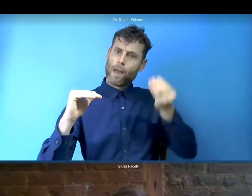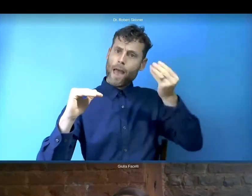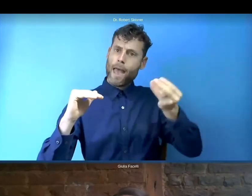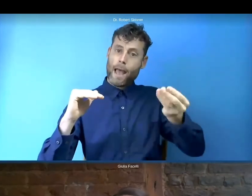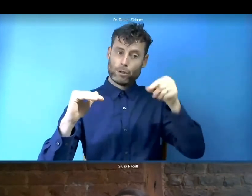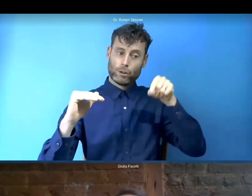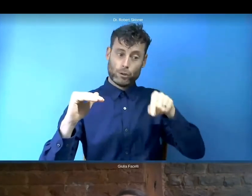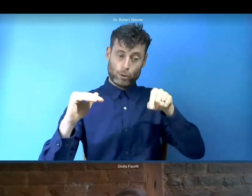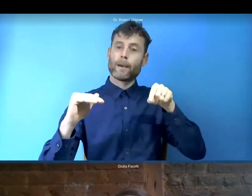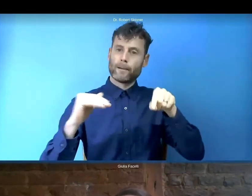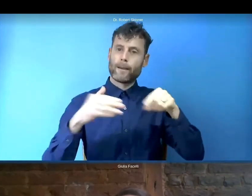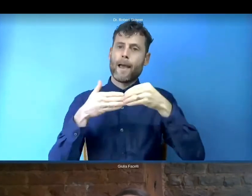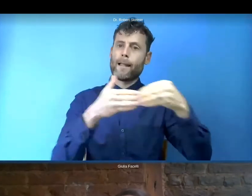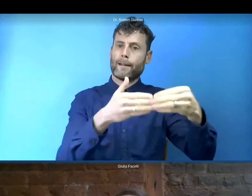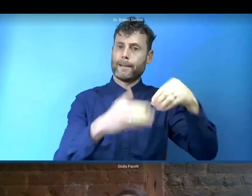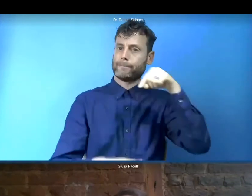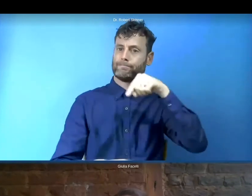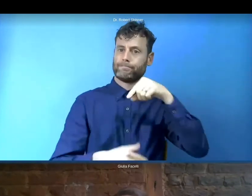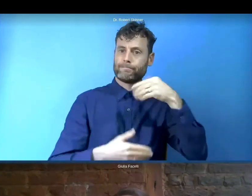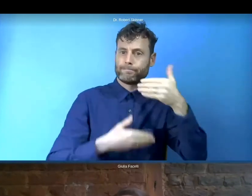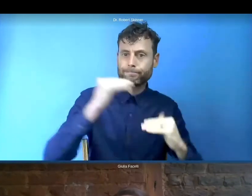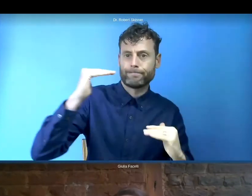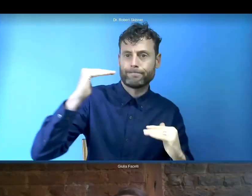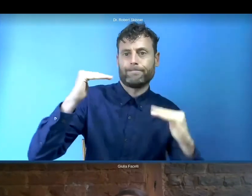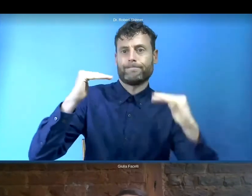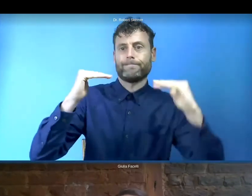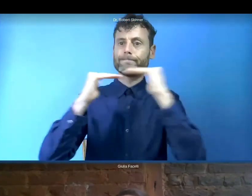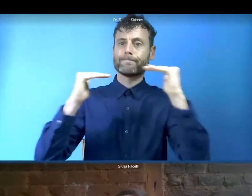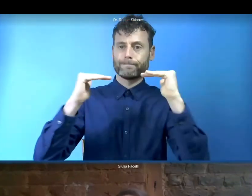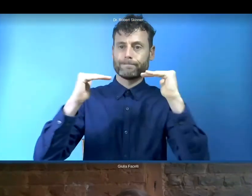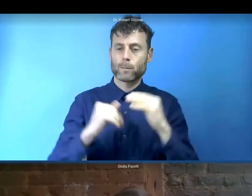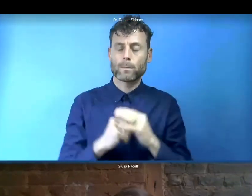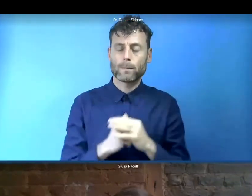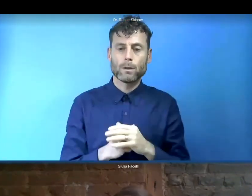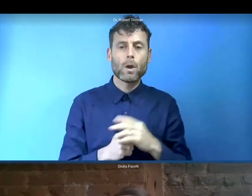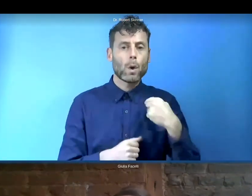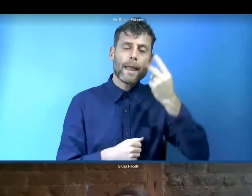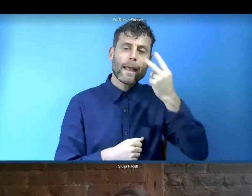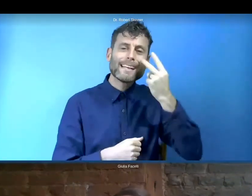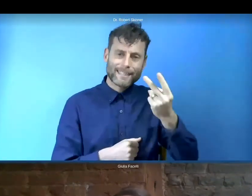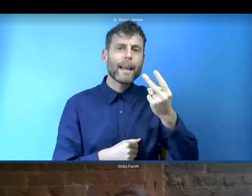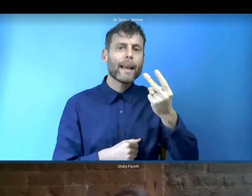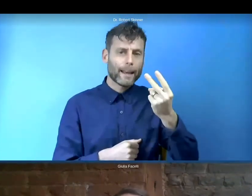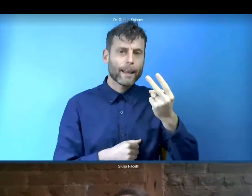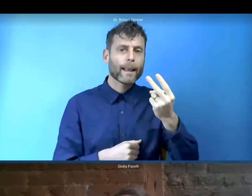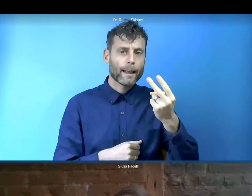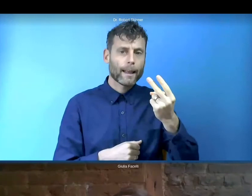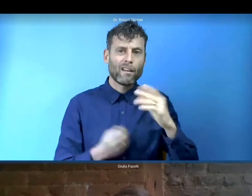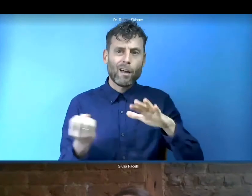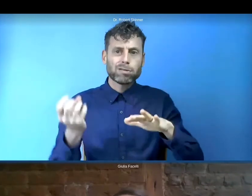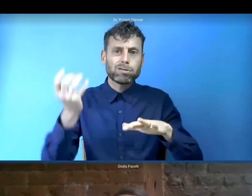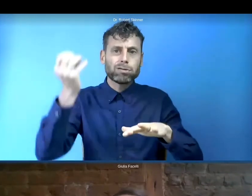just. And in a scenario where we aim at climate neutrality and we see the effects of a little